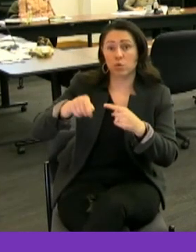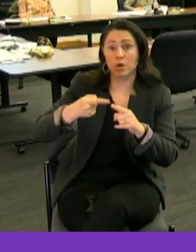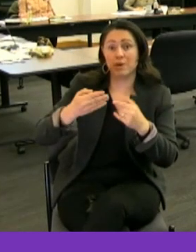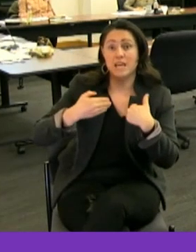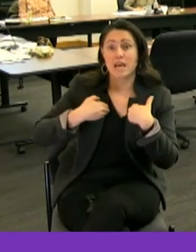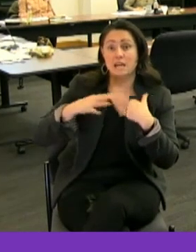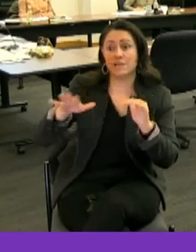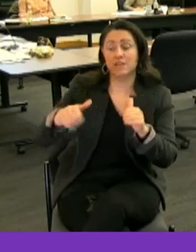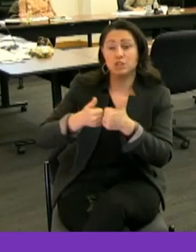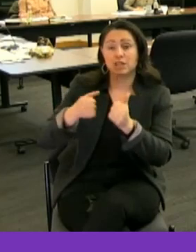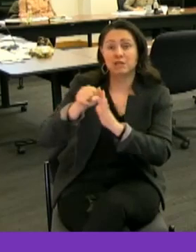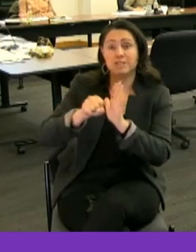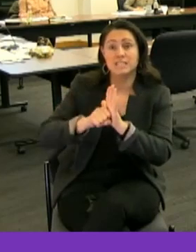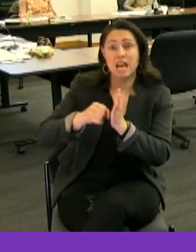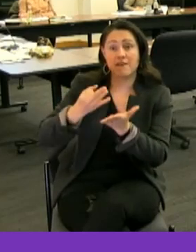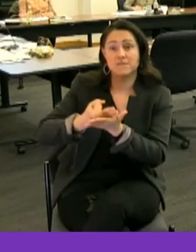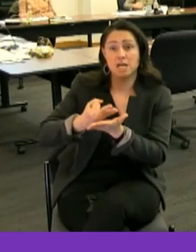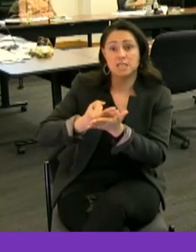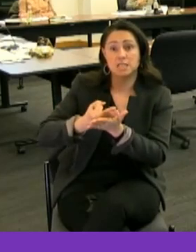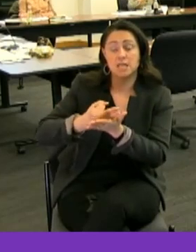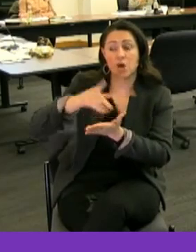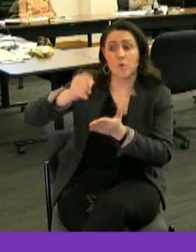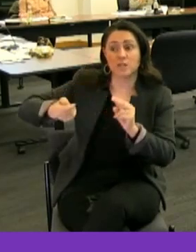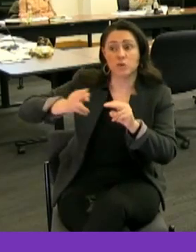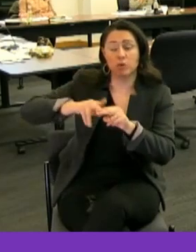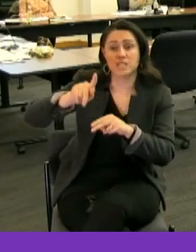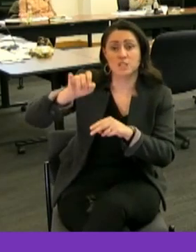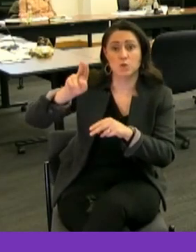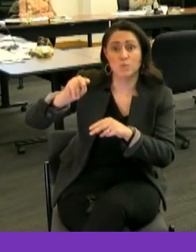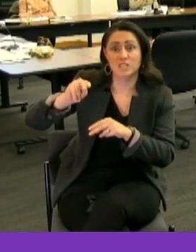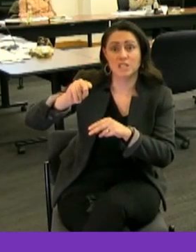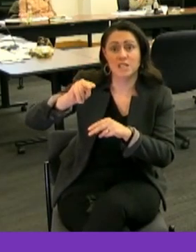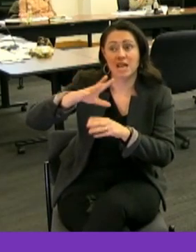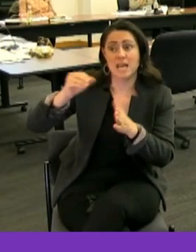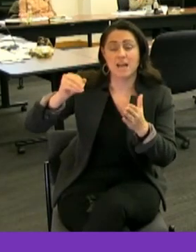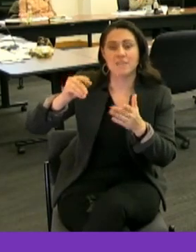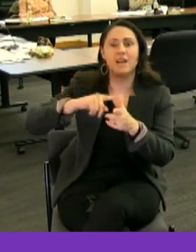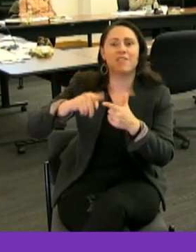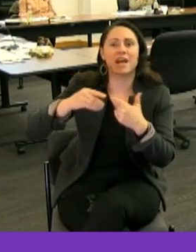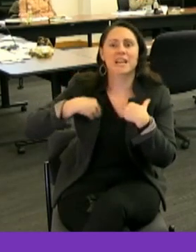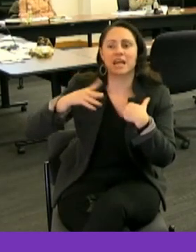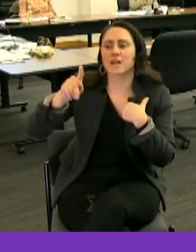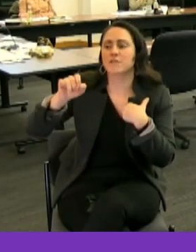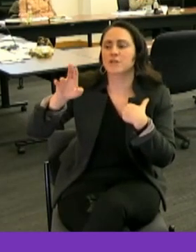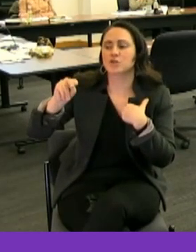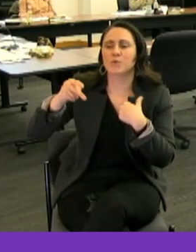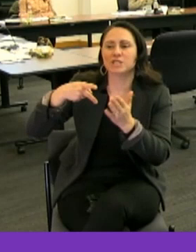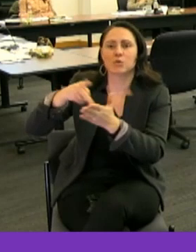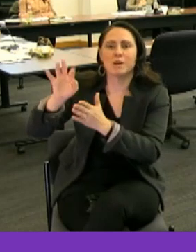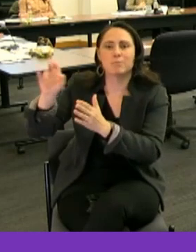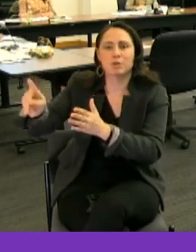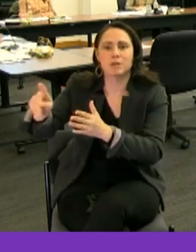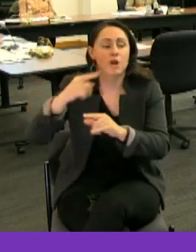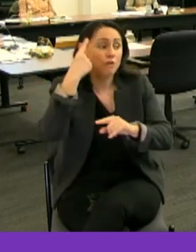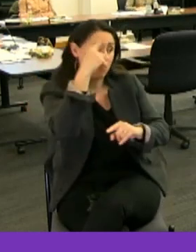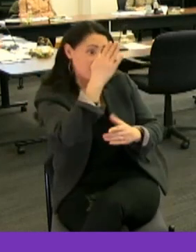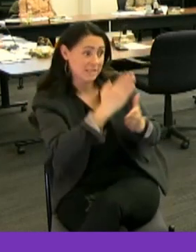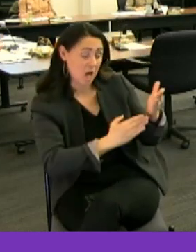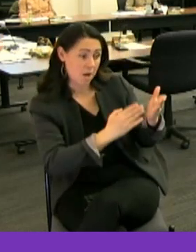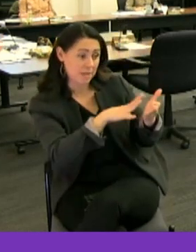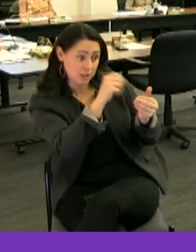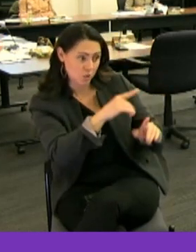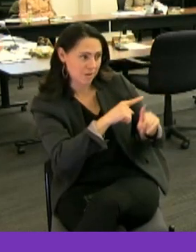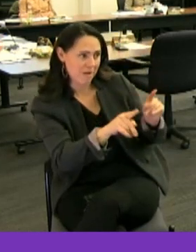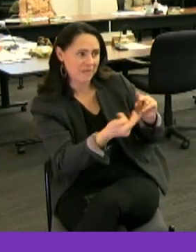the challenge with the state funds, and we had increased tuition, and then we had the tuition reimbursement. For some students, but the increase stayed to this